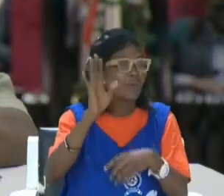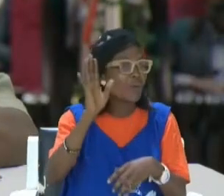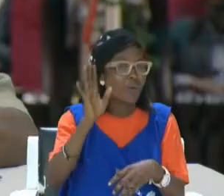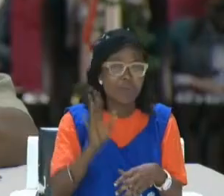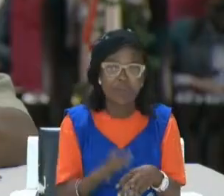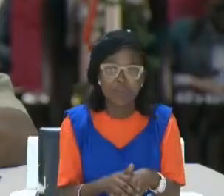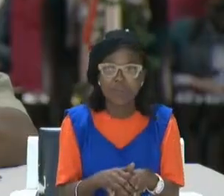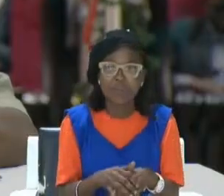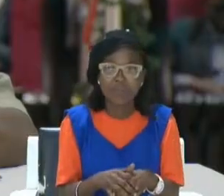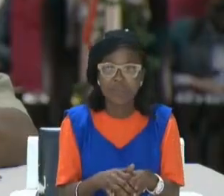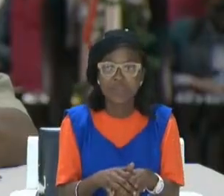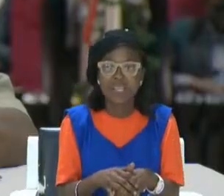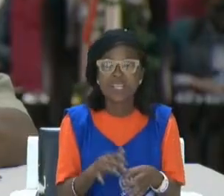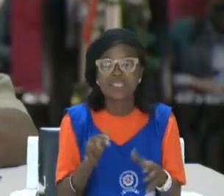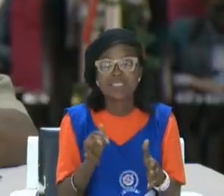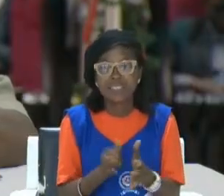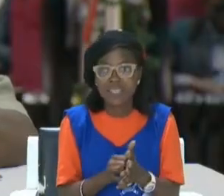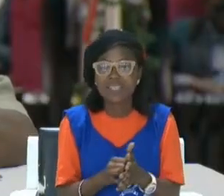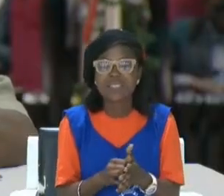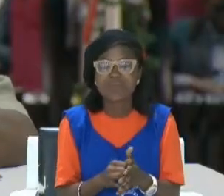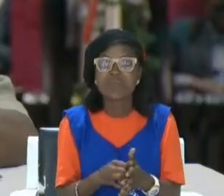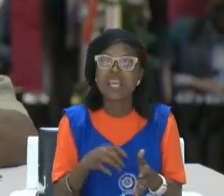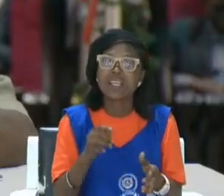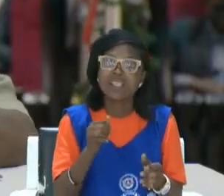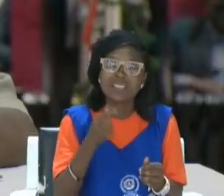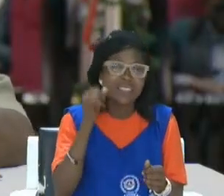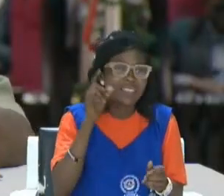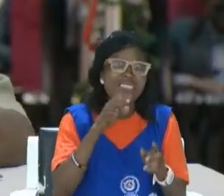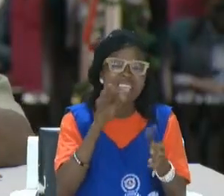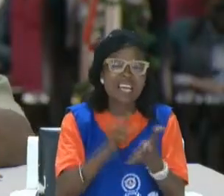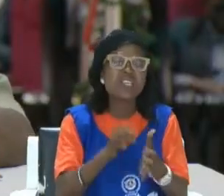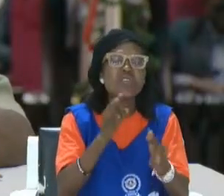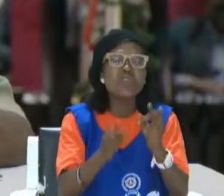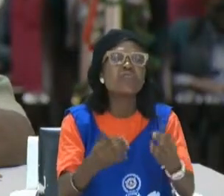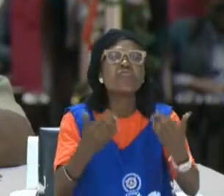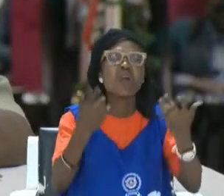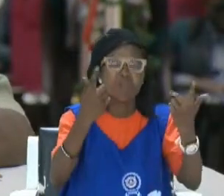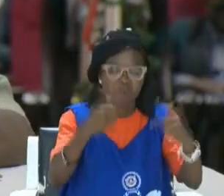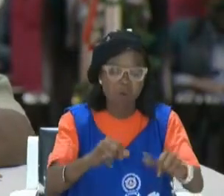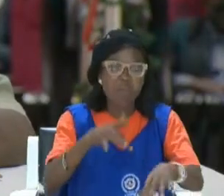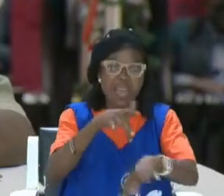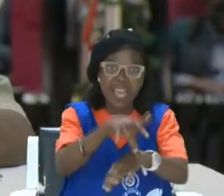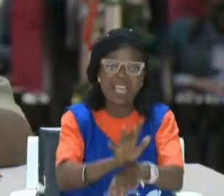Lord, if you had arrived earlier, if this Holy Ghost service had